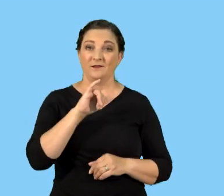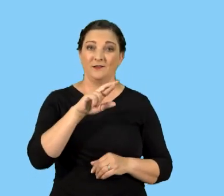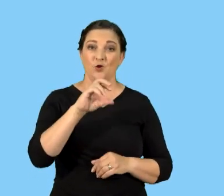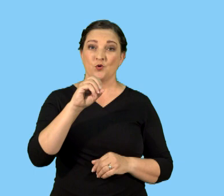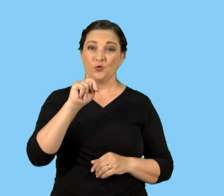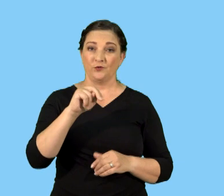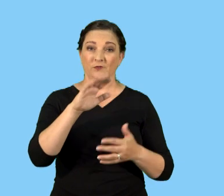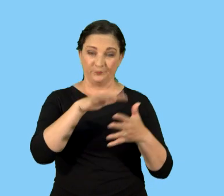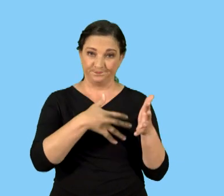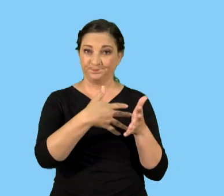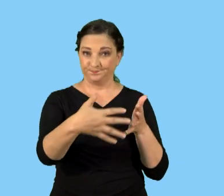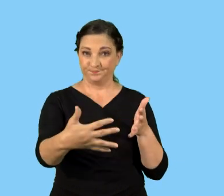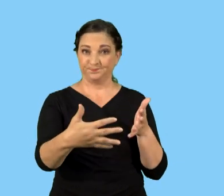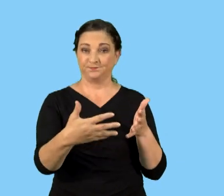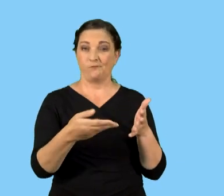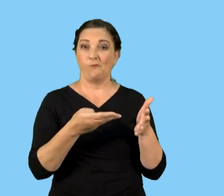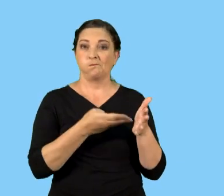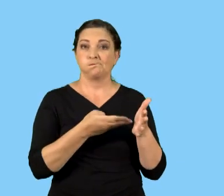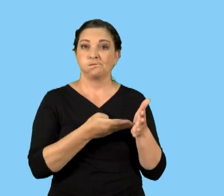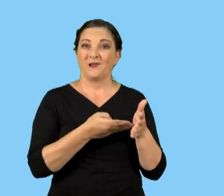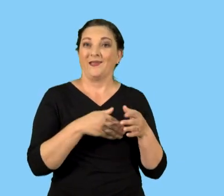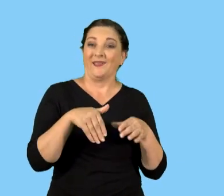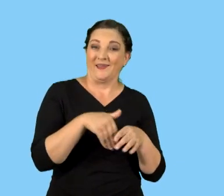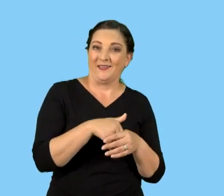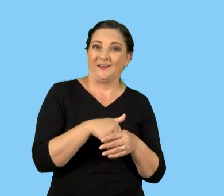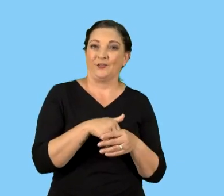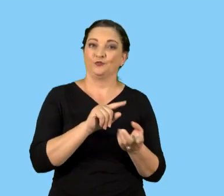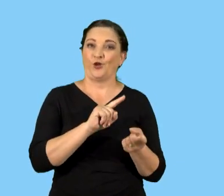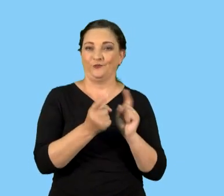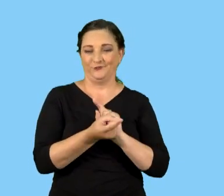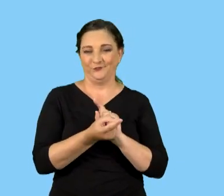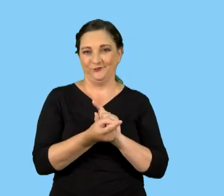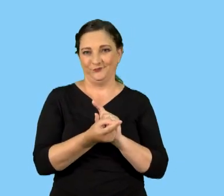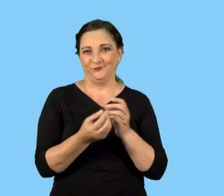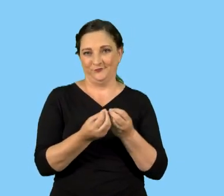it is on the periodic table part of the transition metals.